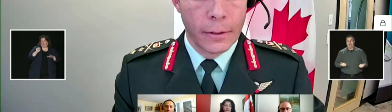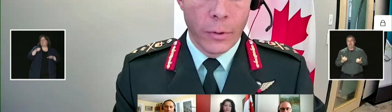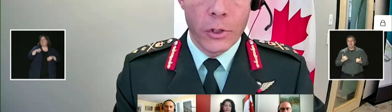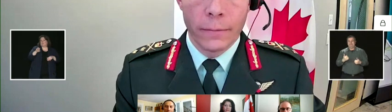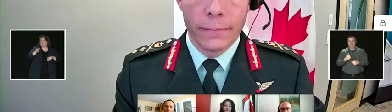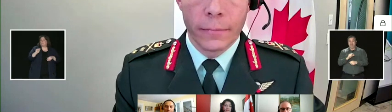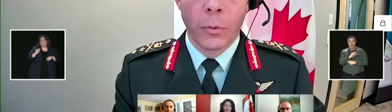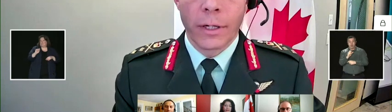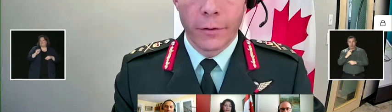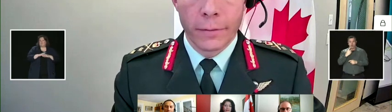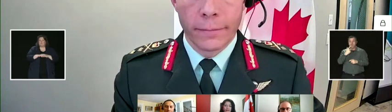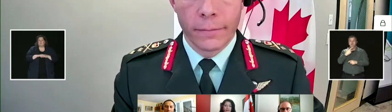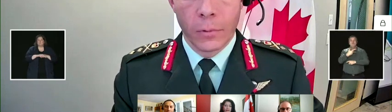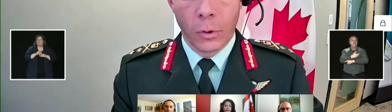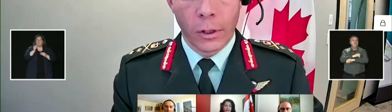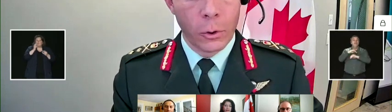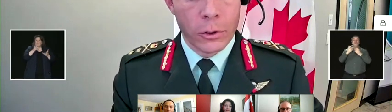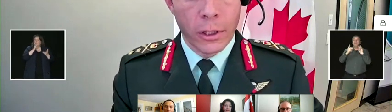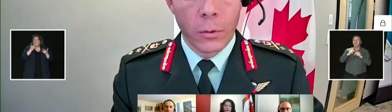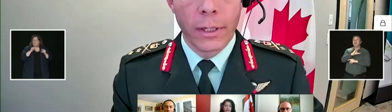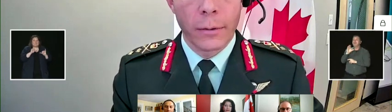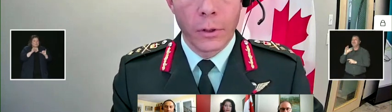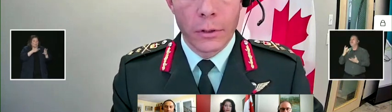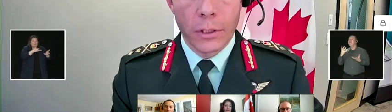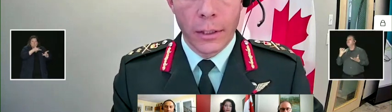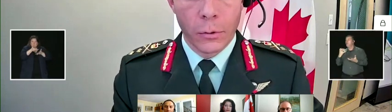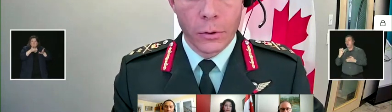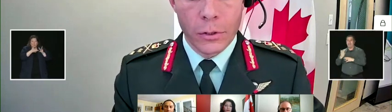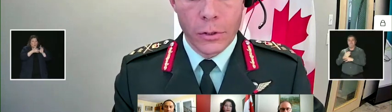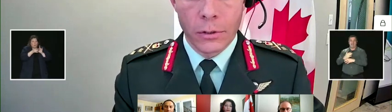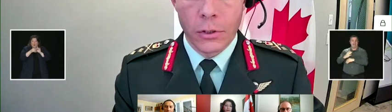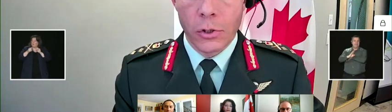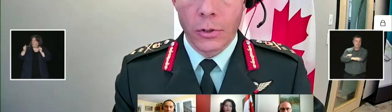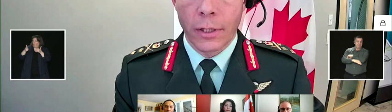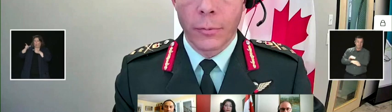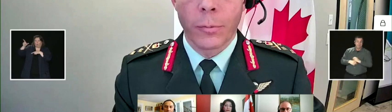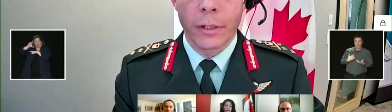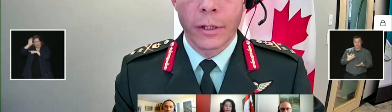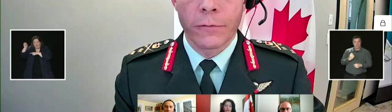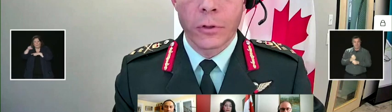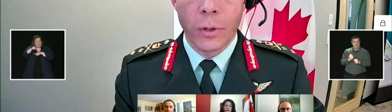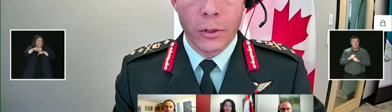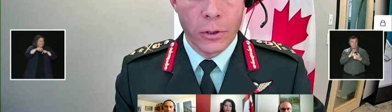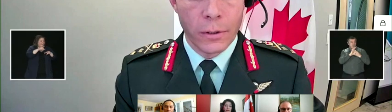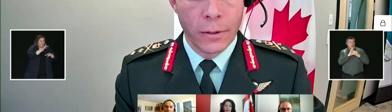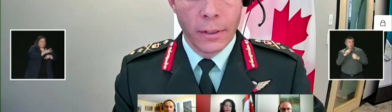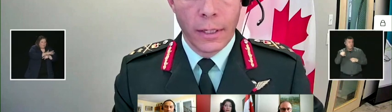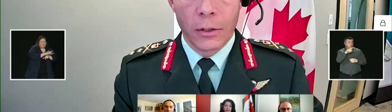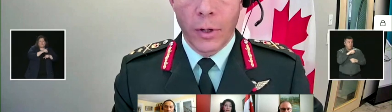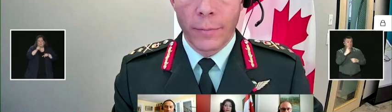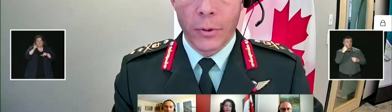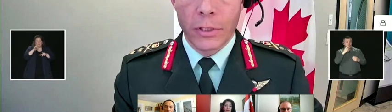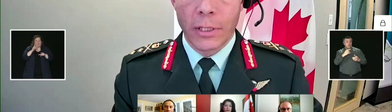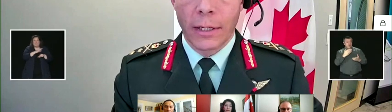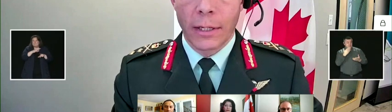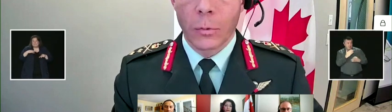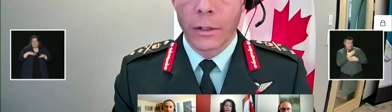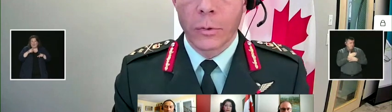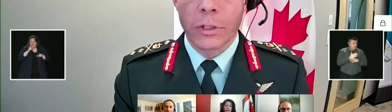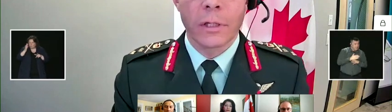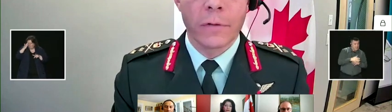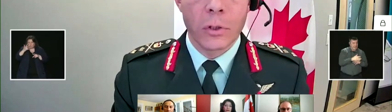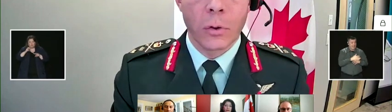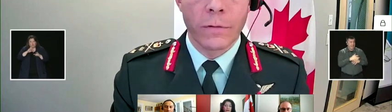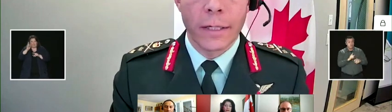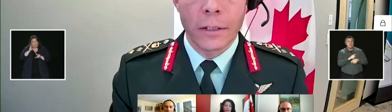rest assured that more than ever, we are closely coordinating with all stakeholders to ensure that appropriate infrastructure and trained personnel are ready